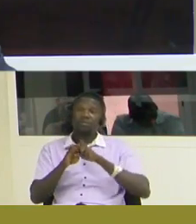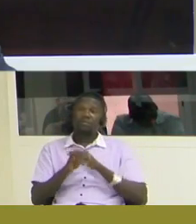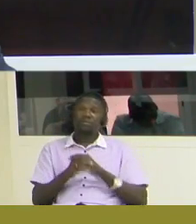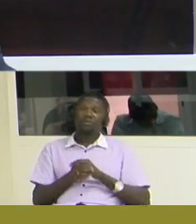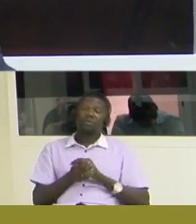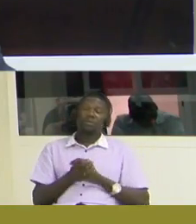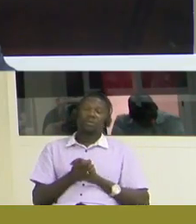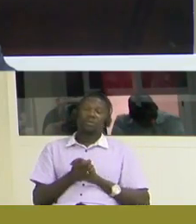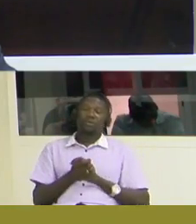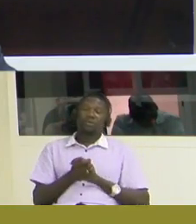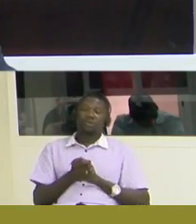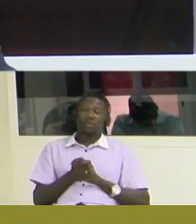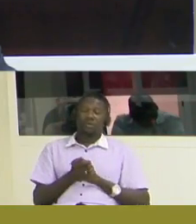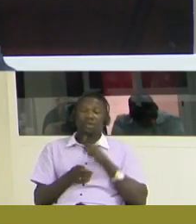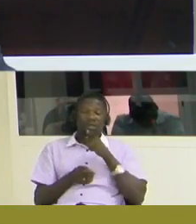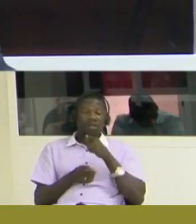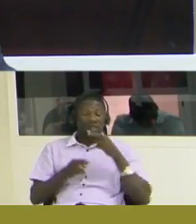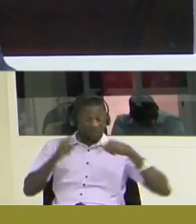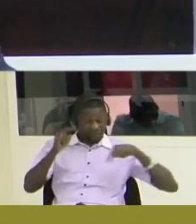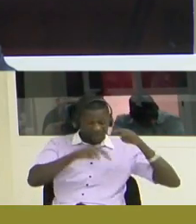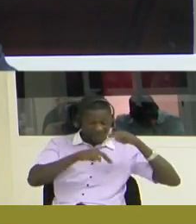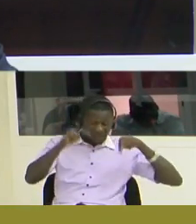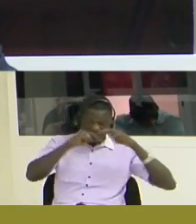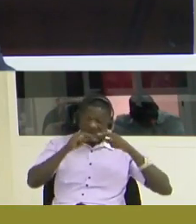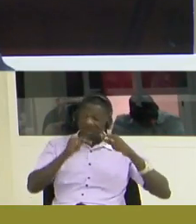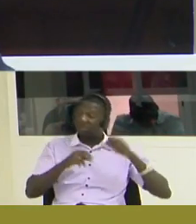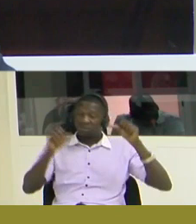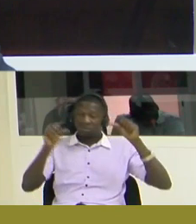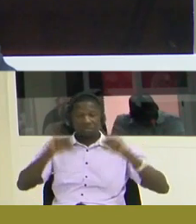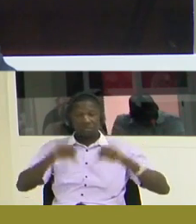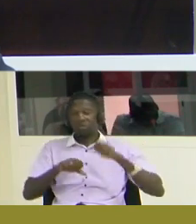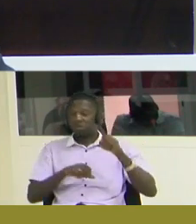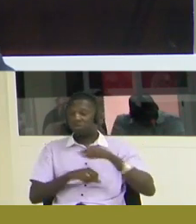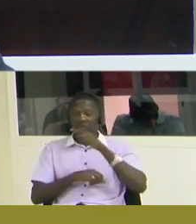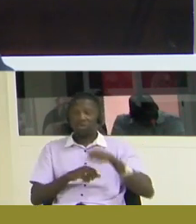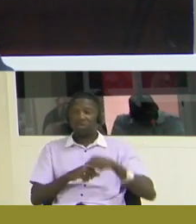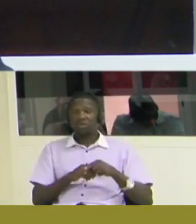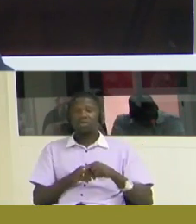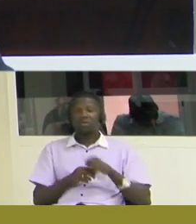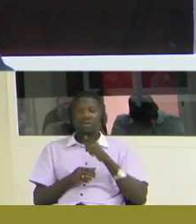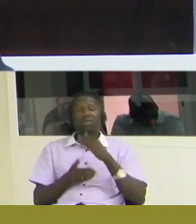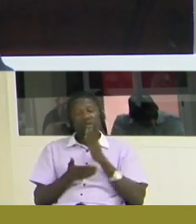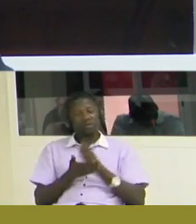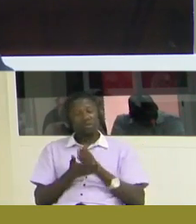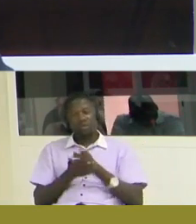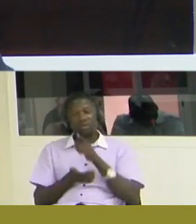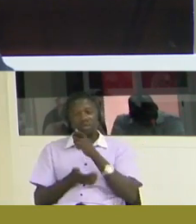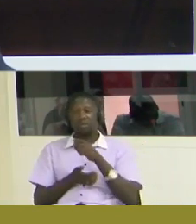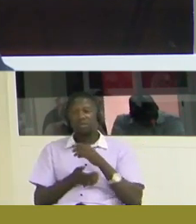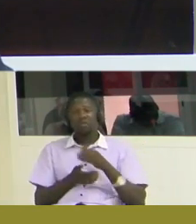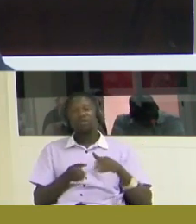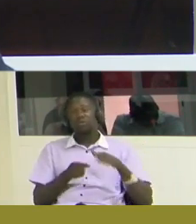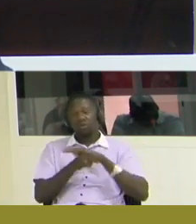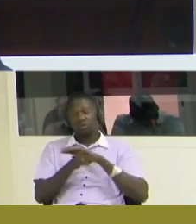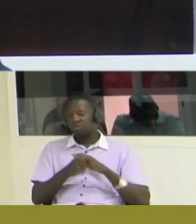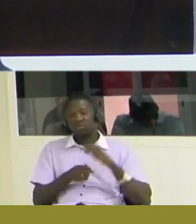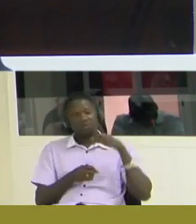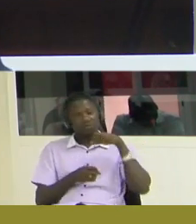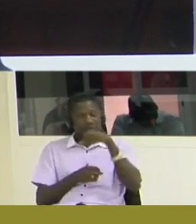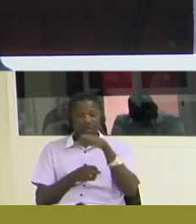investigation is wrong it was flow in fact this is a complete fabrication it did not occur like